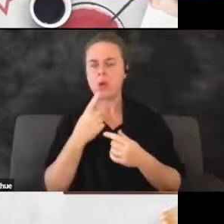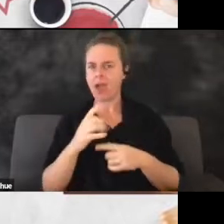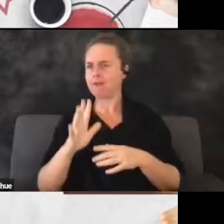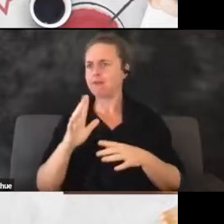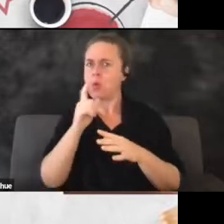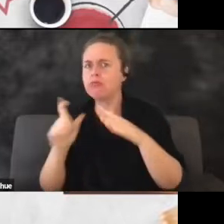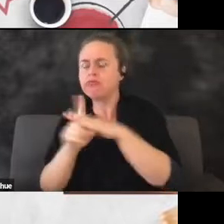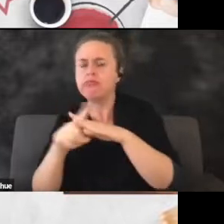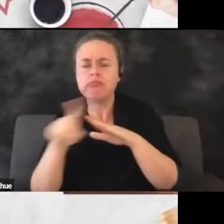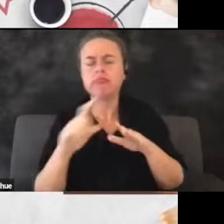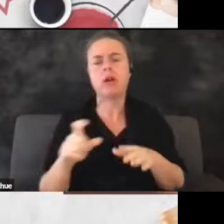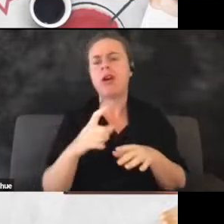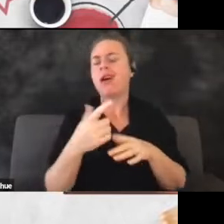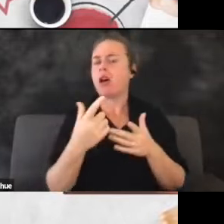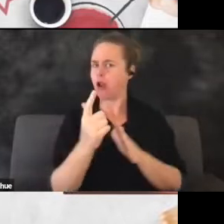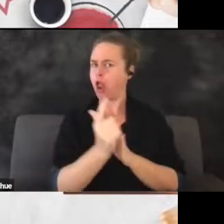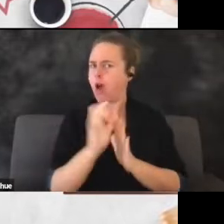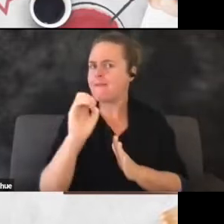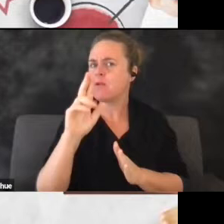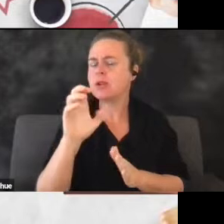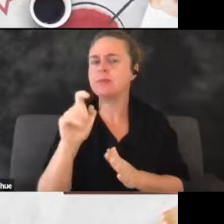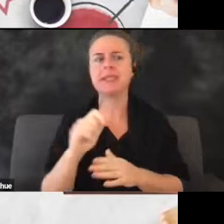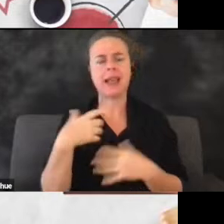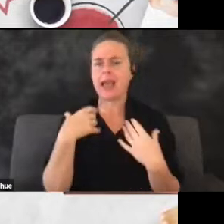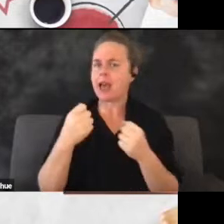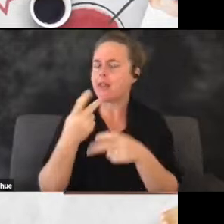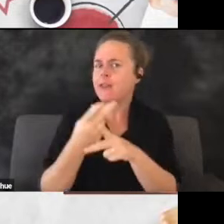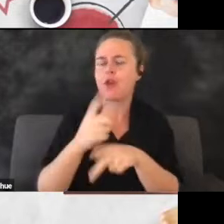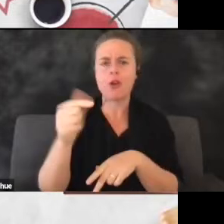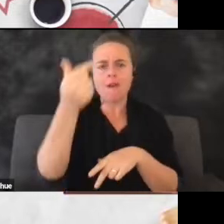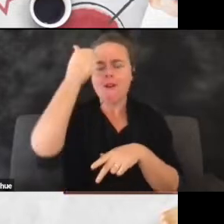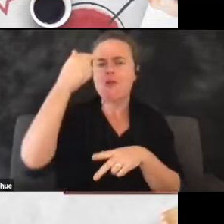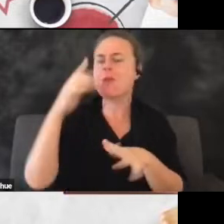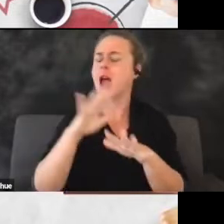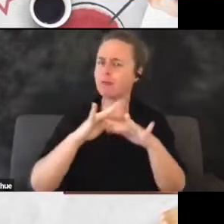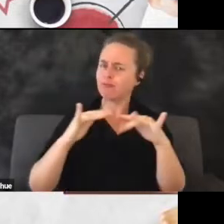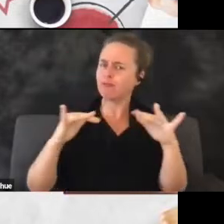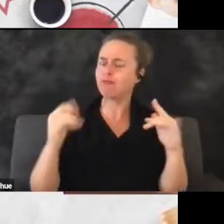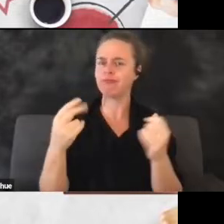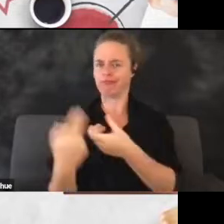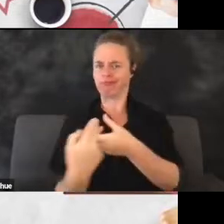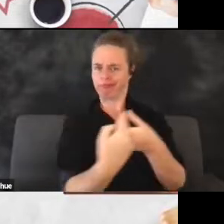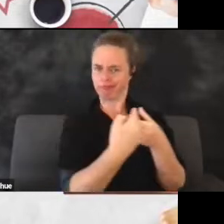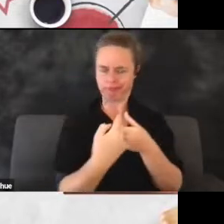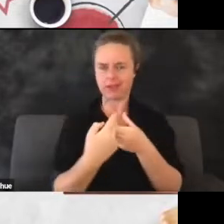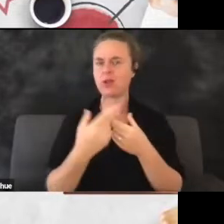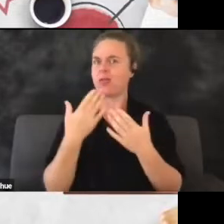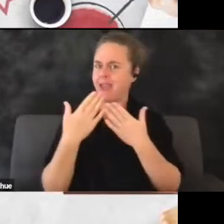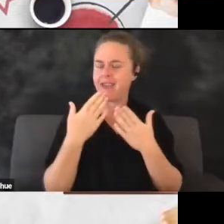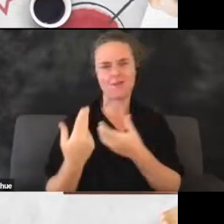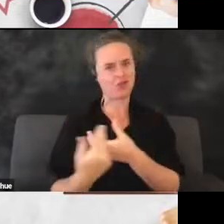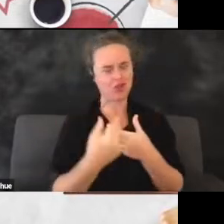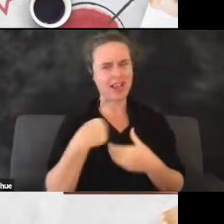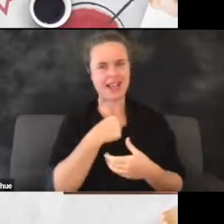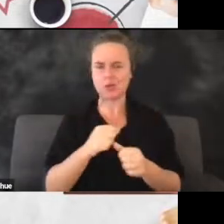education, government, healthcare with us today. Just really thank everybody for coming and being part as we embark and continue this collective learning